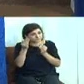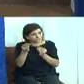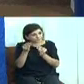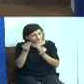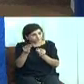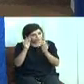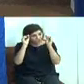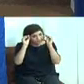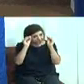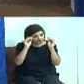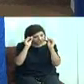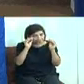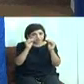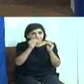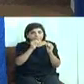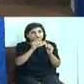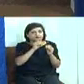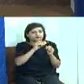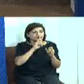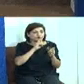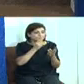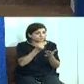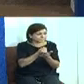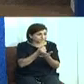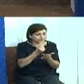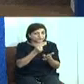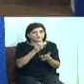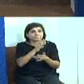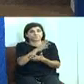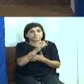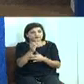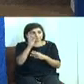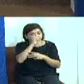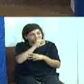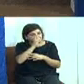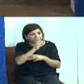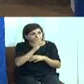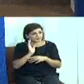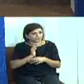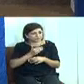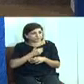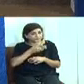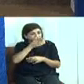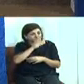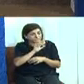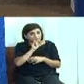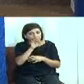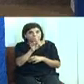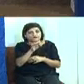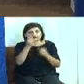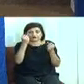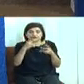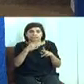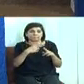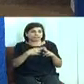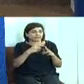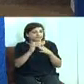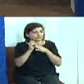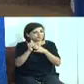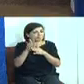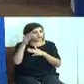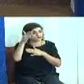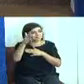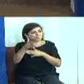the sacraments, and the wisdom of our God of many names to lead us forward to the best of your